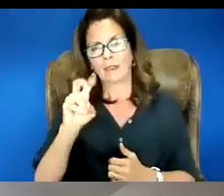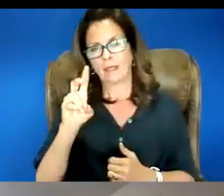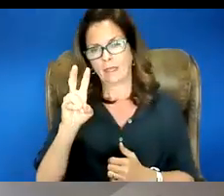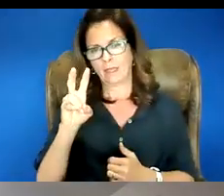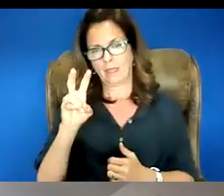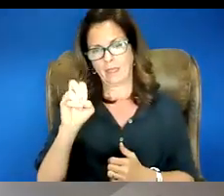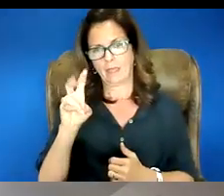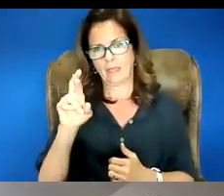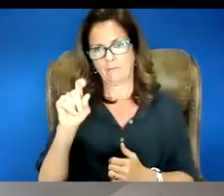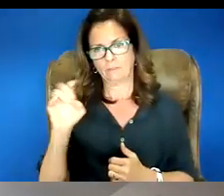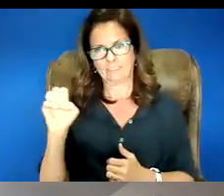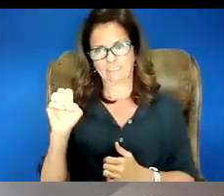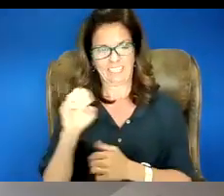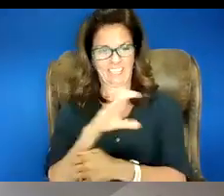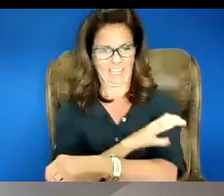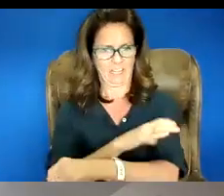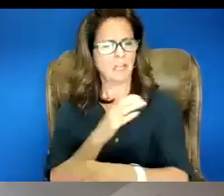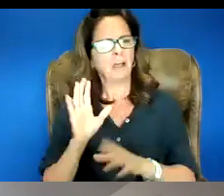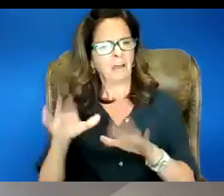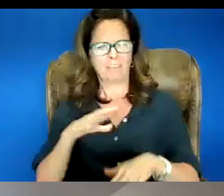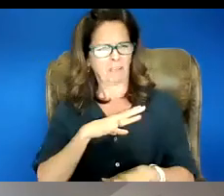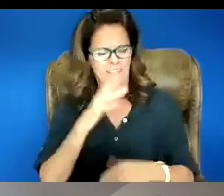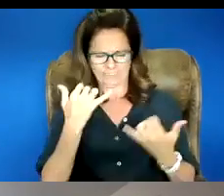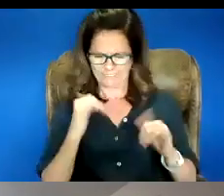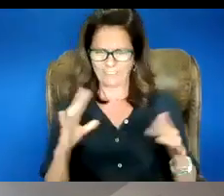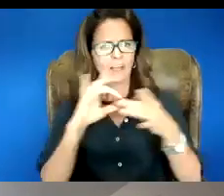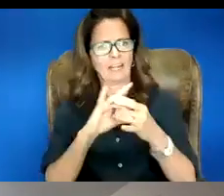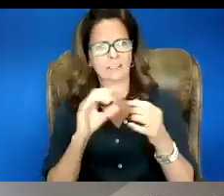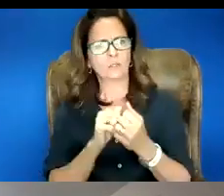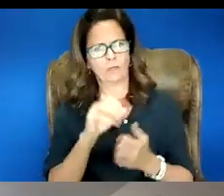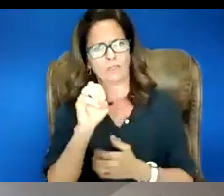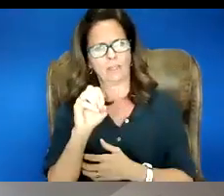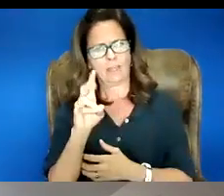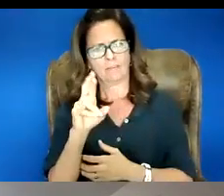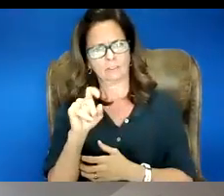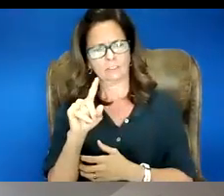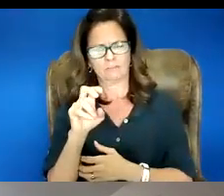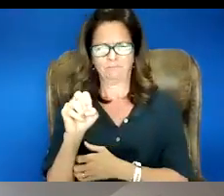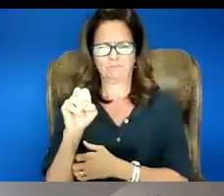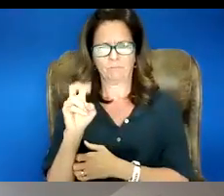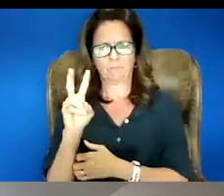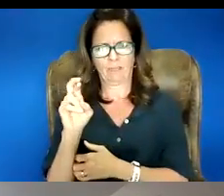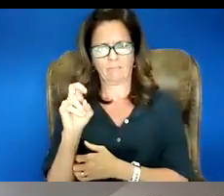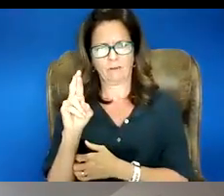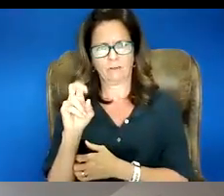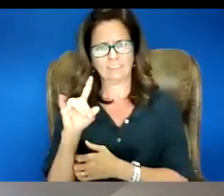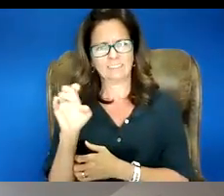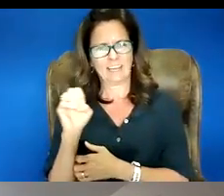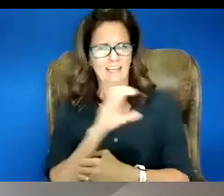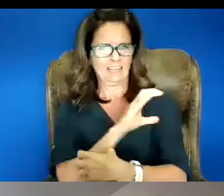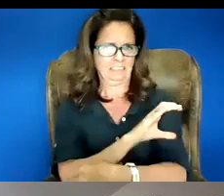an Everside physician who will work with you on state of health and collaborate with your existing physician.